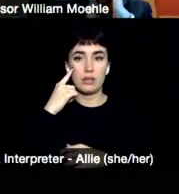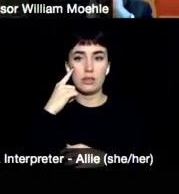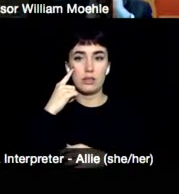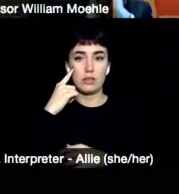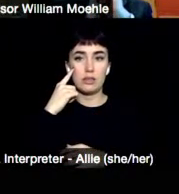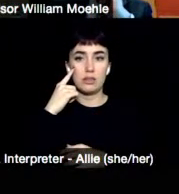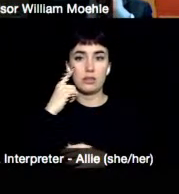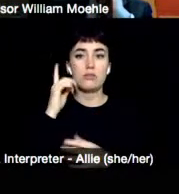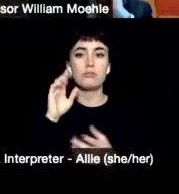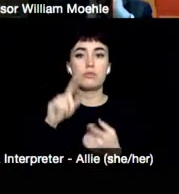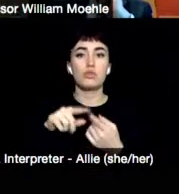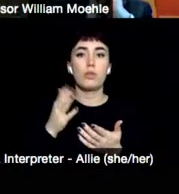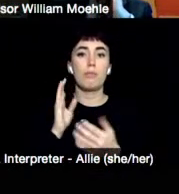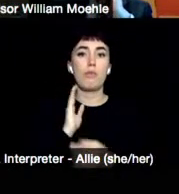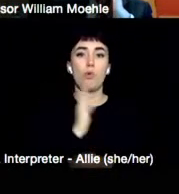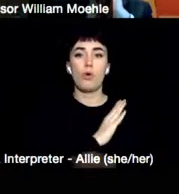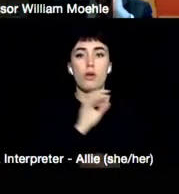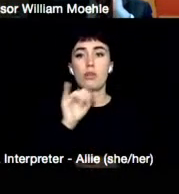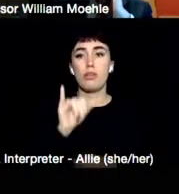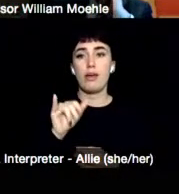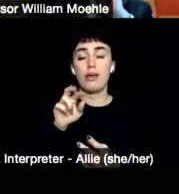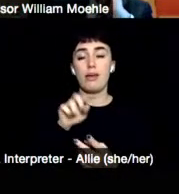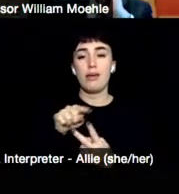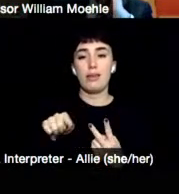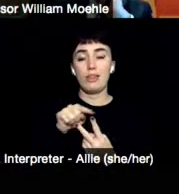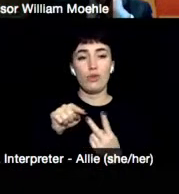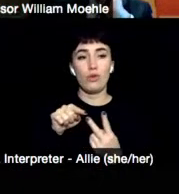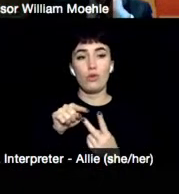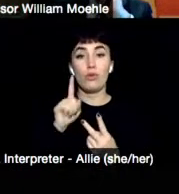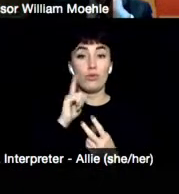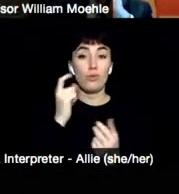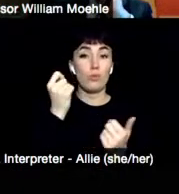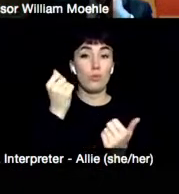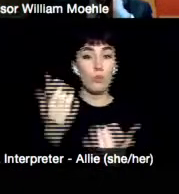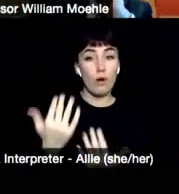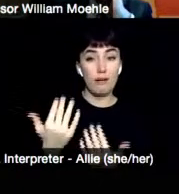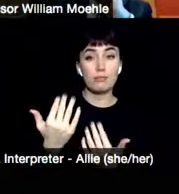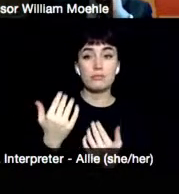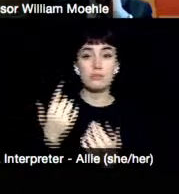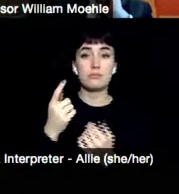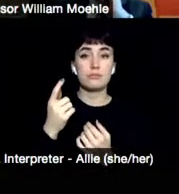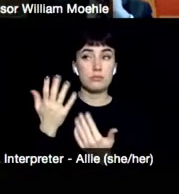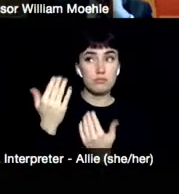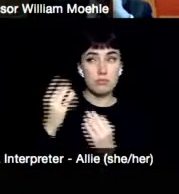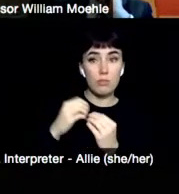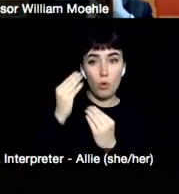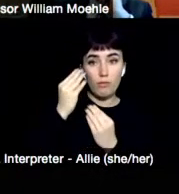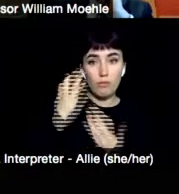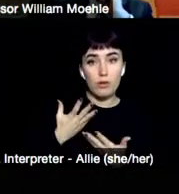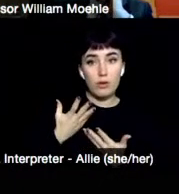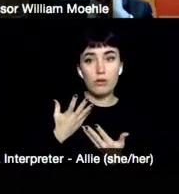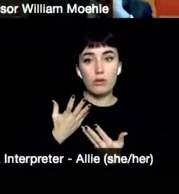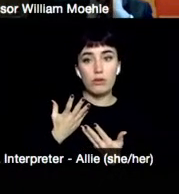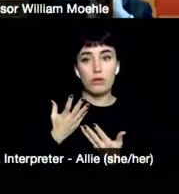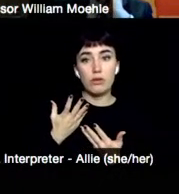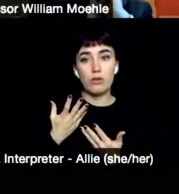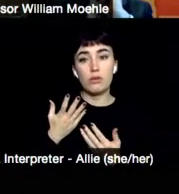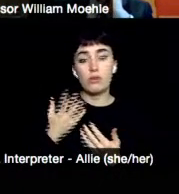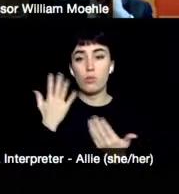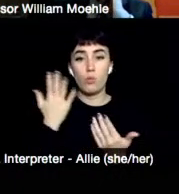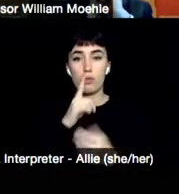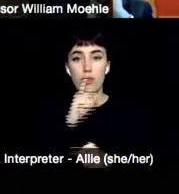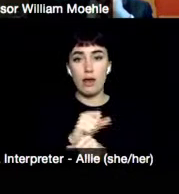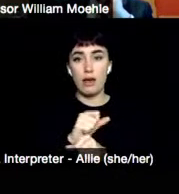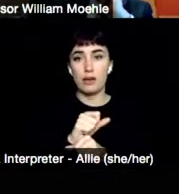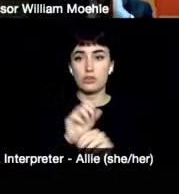to the board that either it awaits, we can get better information from as to what the actual